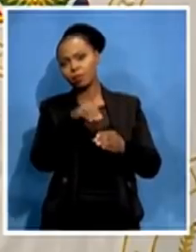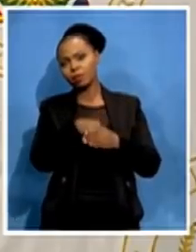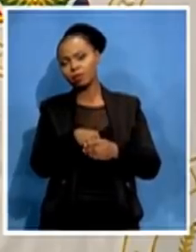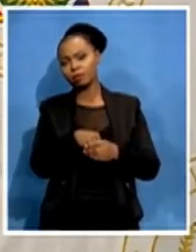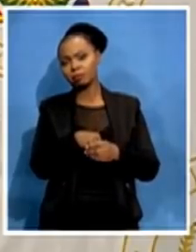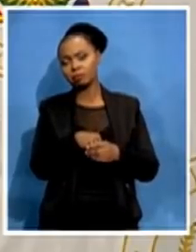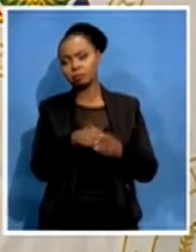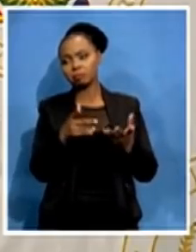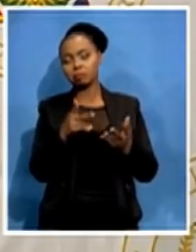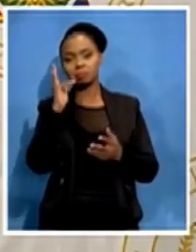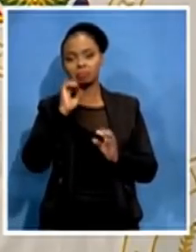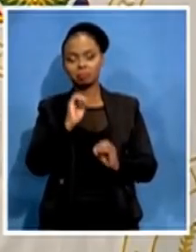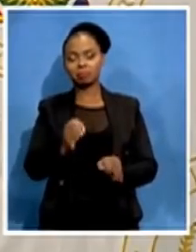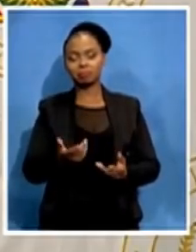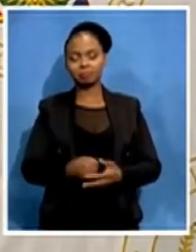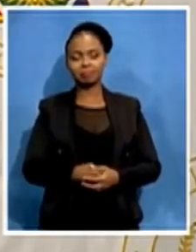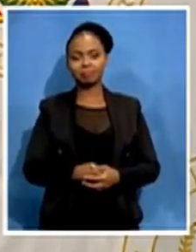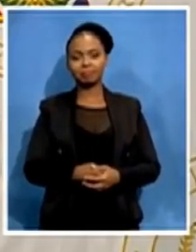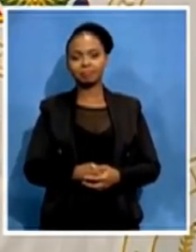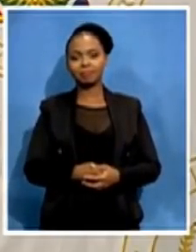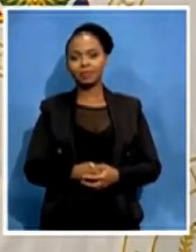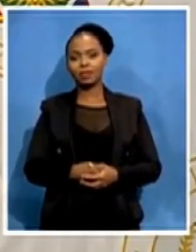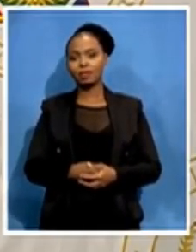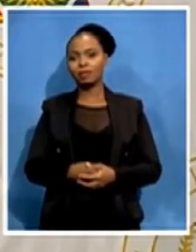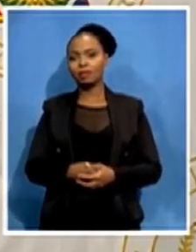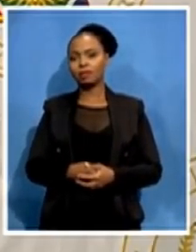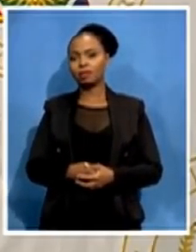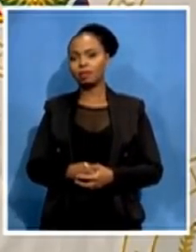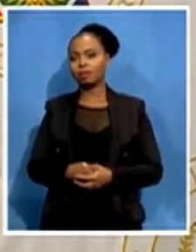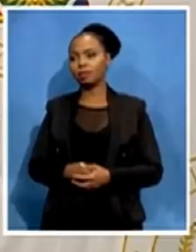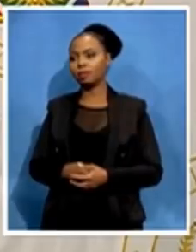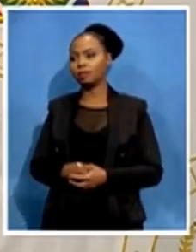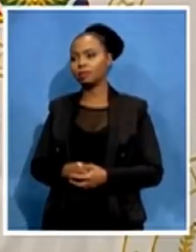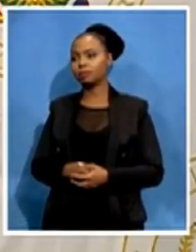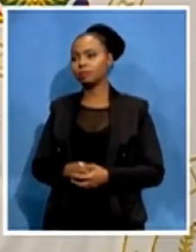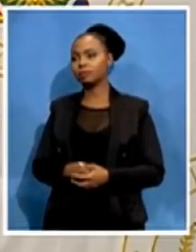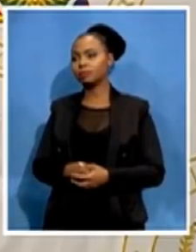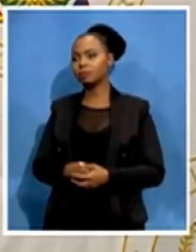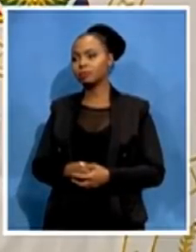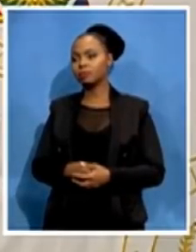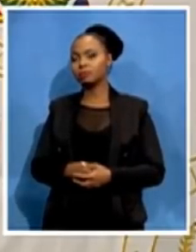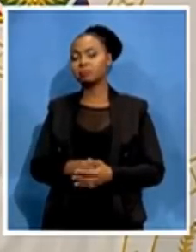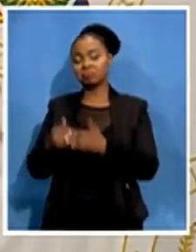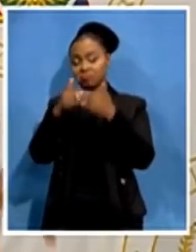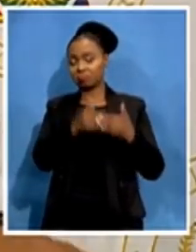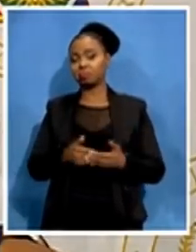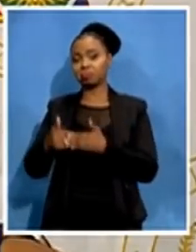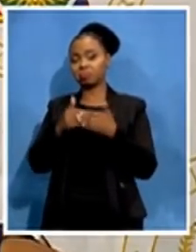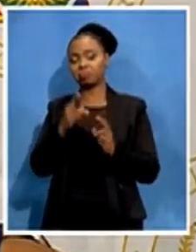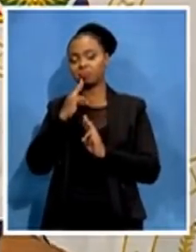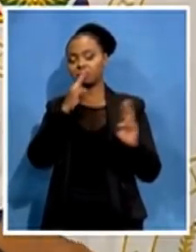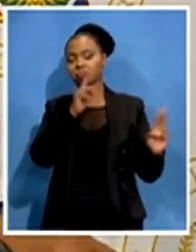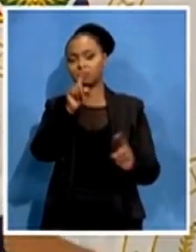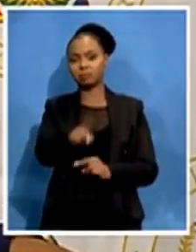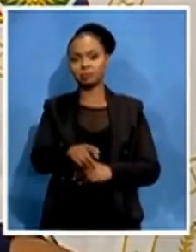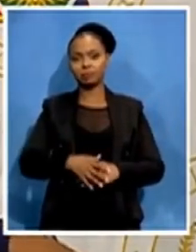there. And maybe we must take it one by one. Let's deal with, is it Judge President